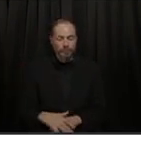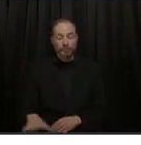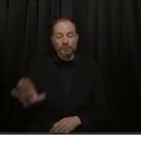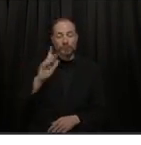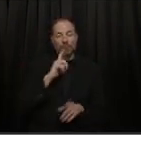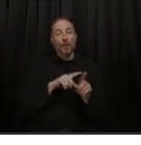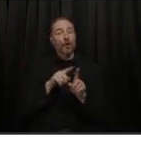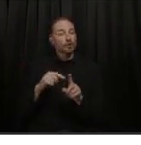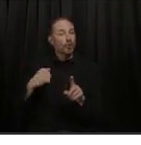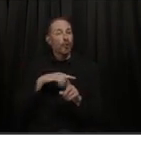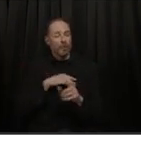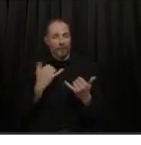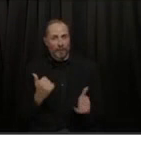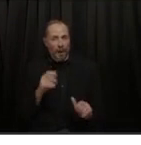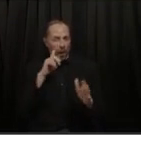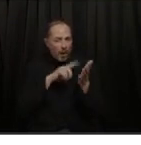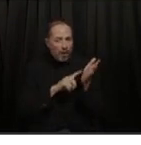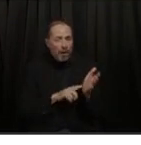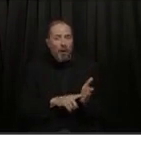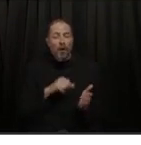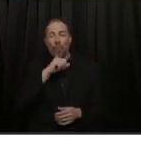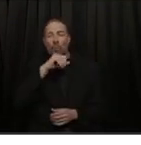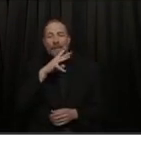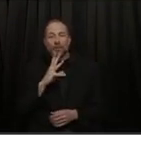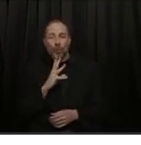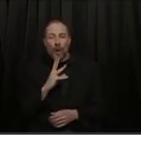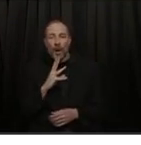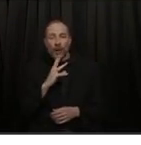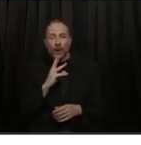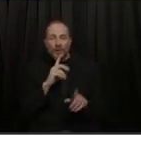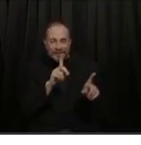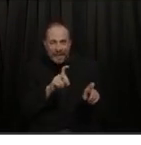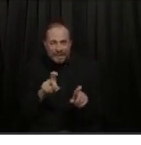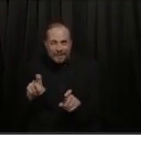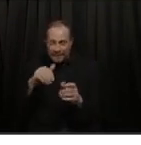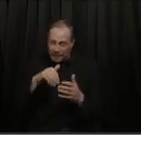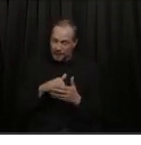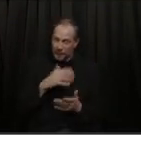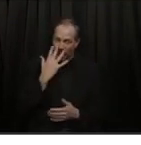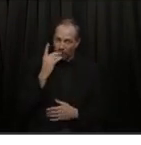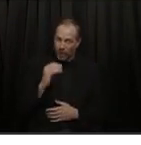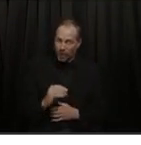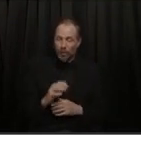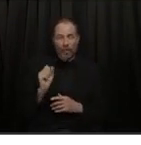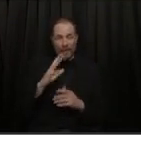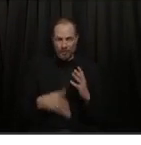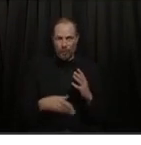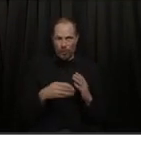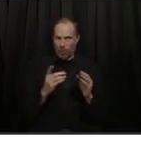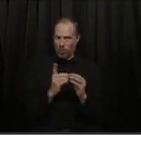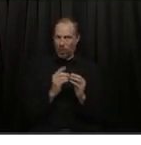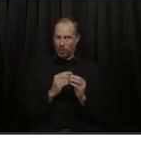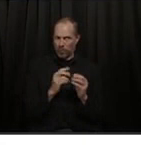mentioned, pursuing wastewater sequencing in the state. So that is an added surveillance tool that we have to really try